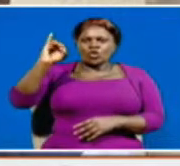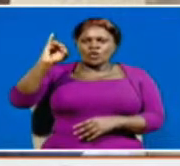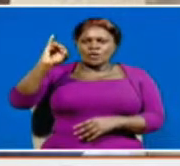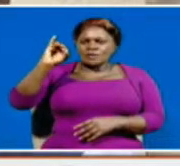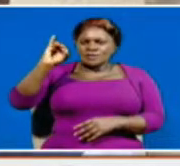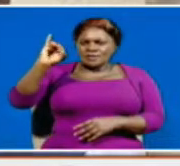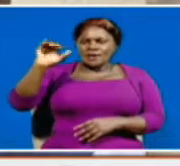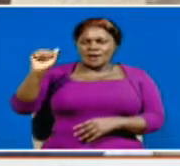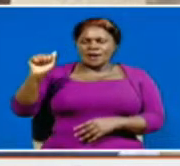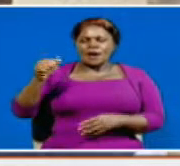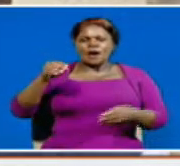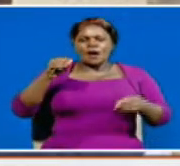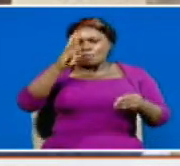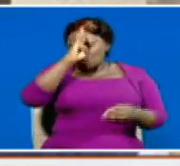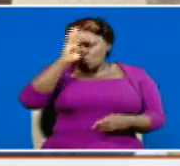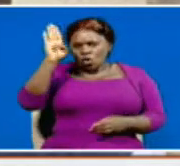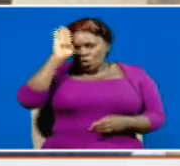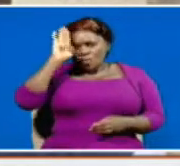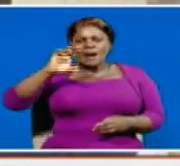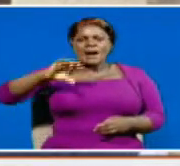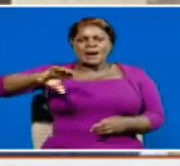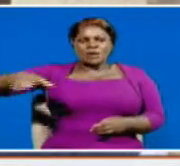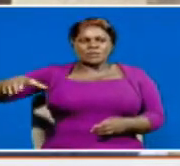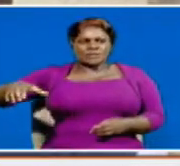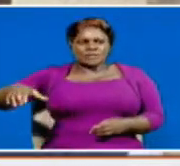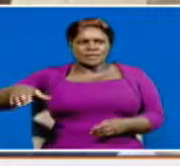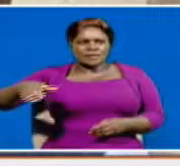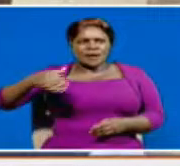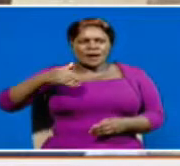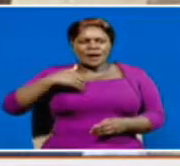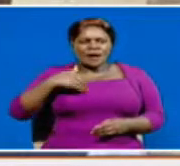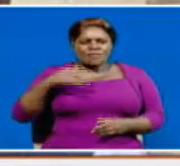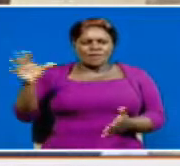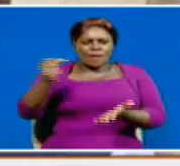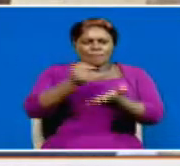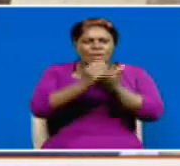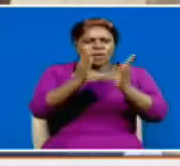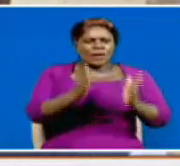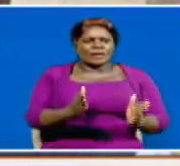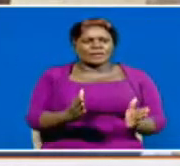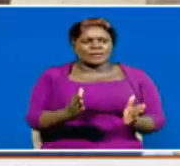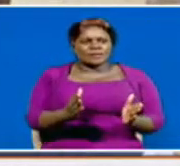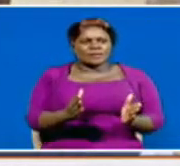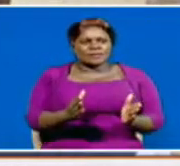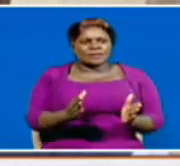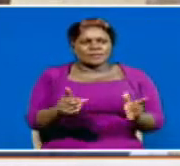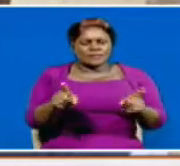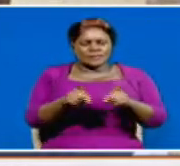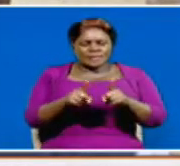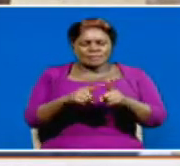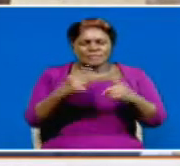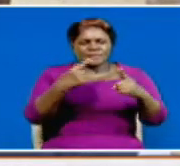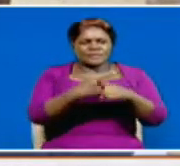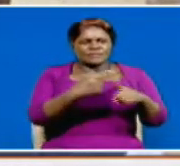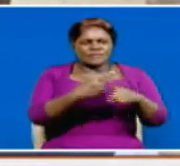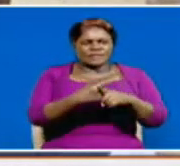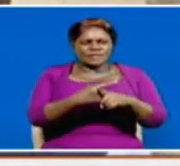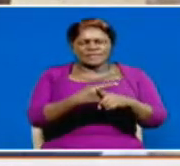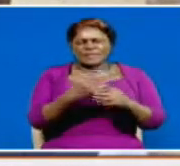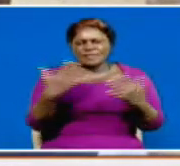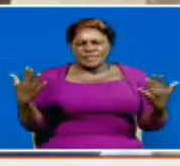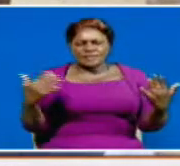County. It has its own structures, they have their own employees, they have their own corporate cultures, etc.,